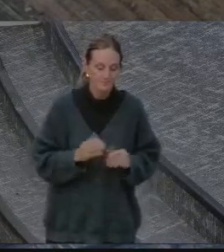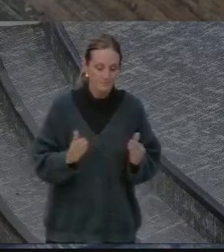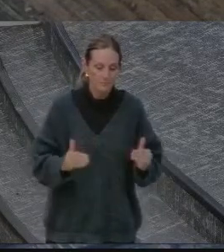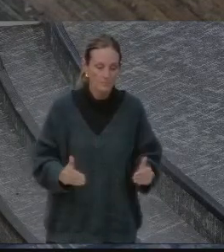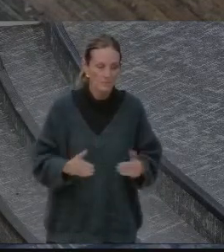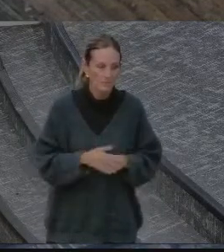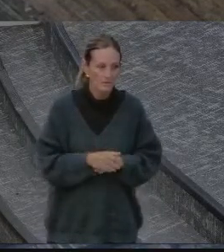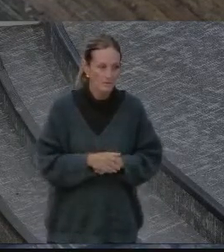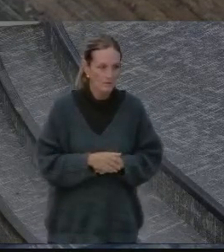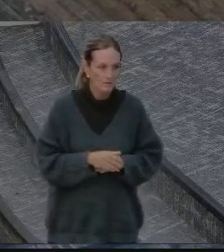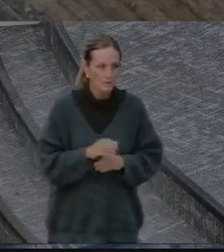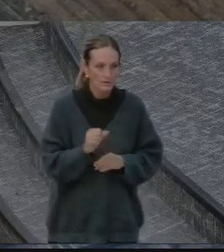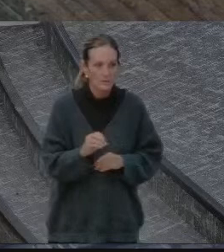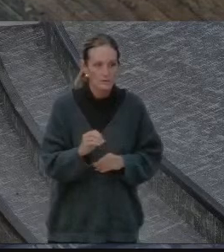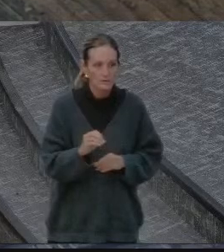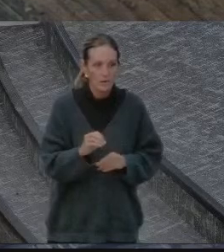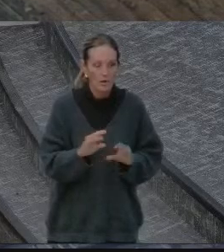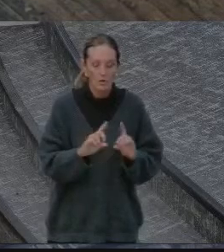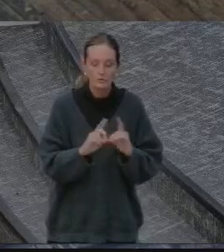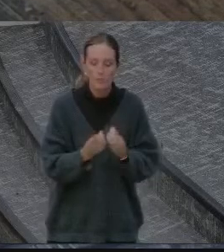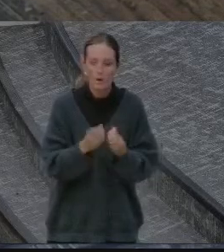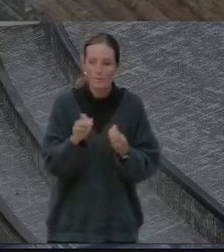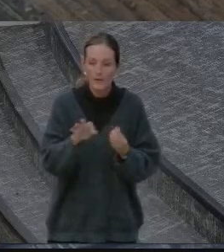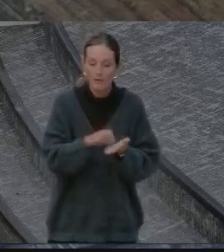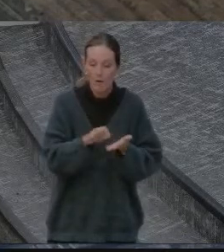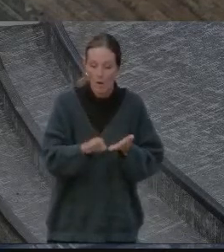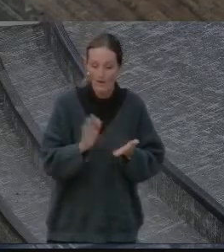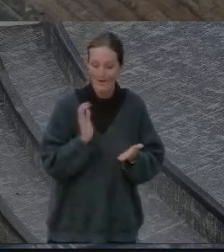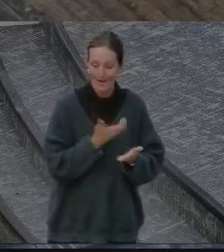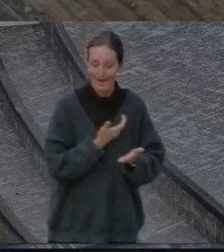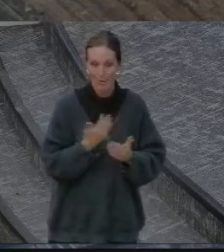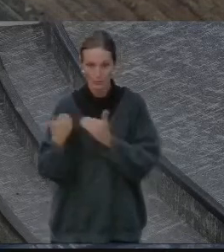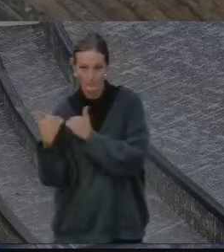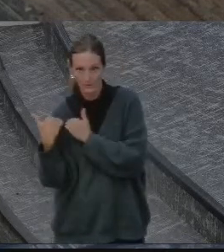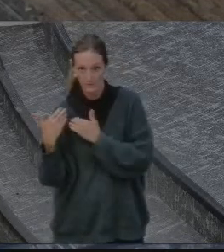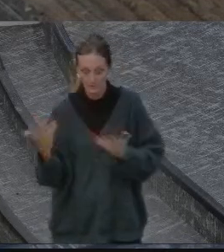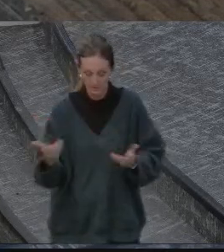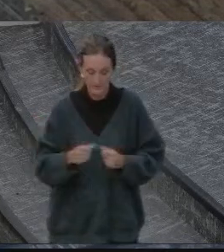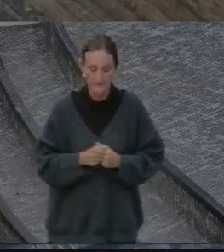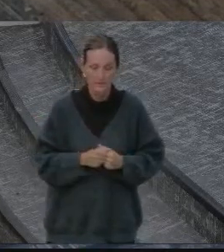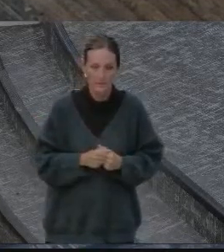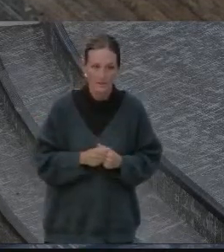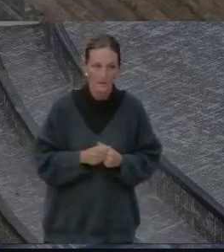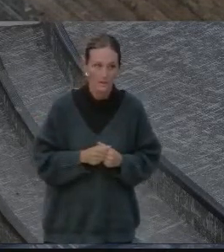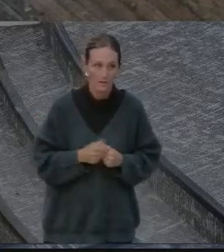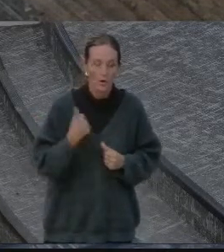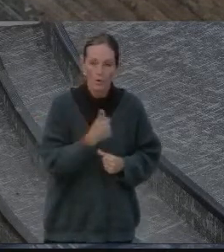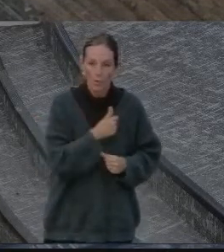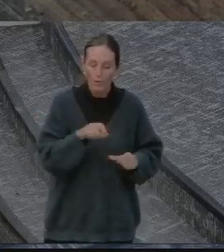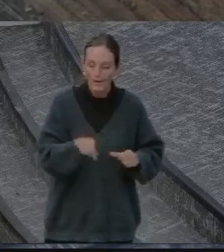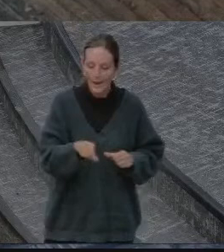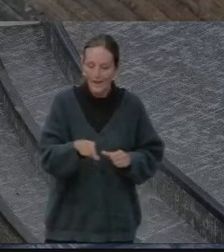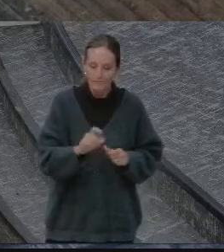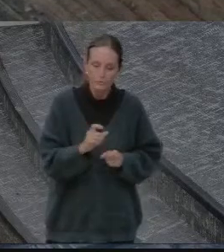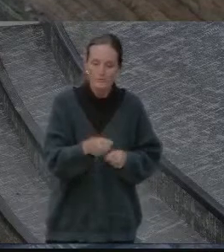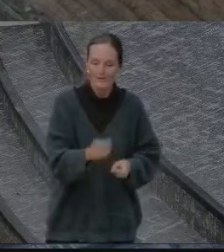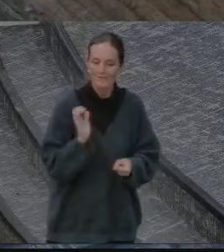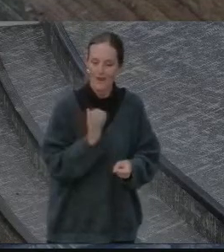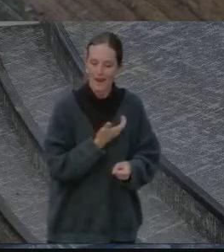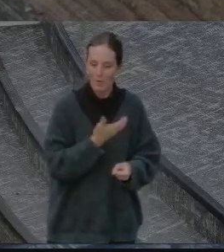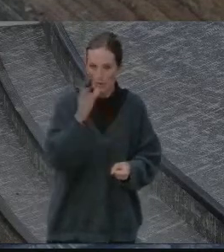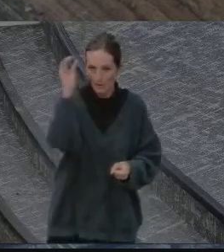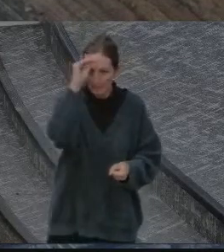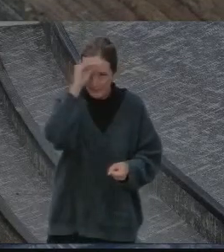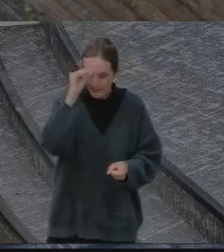us with the Department of Audits, our responsibility in the report is to express an opinion on the financial statements and whether